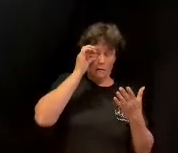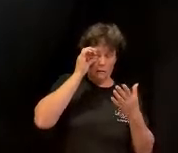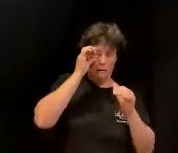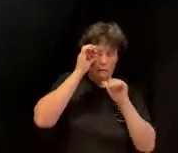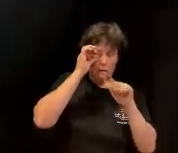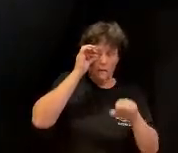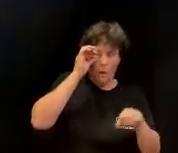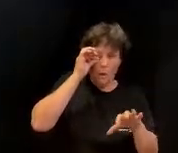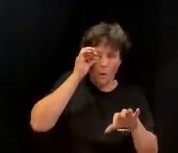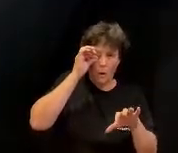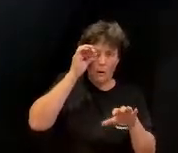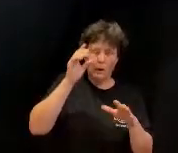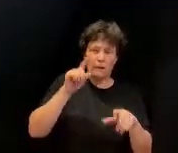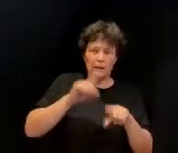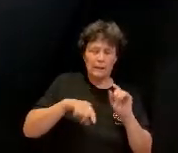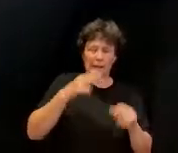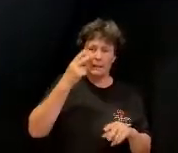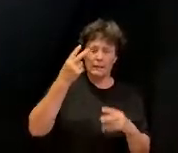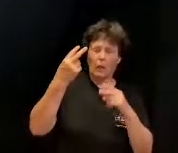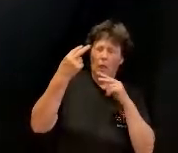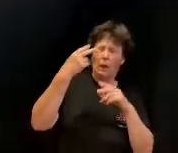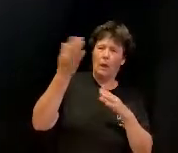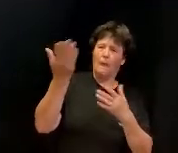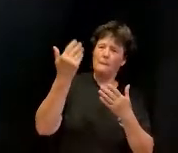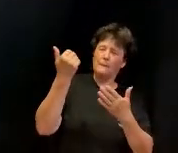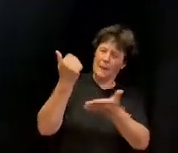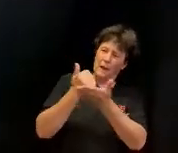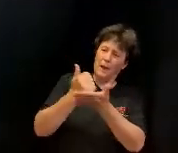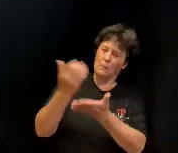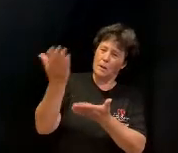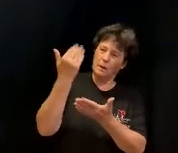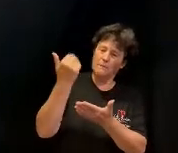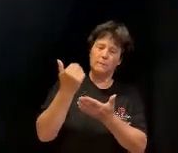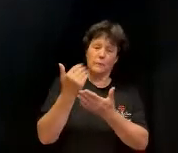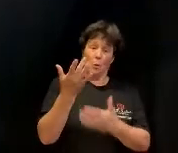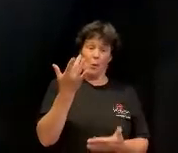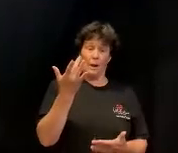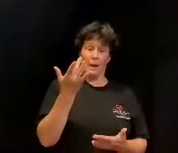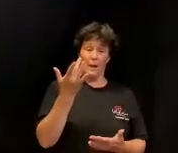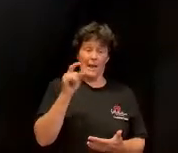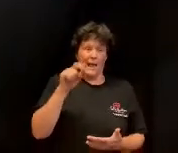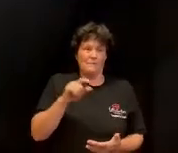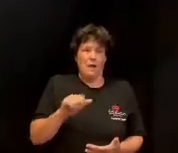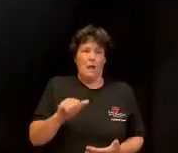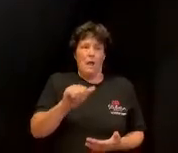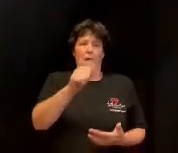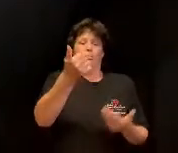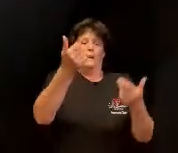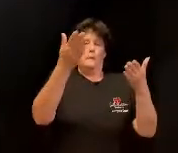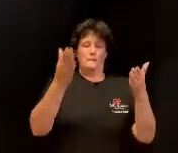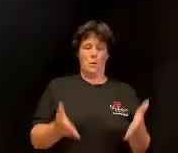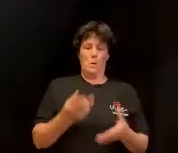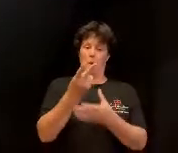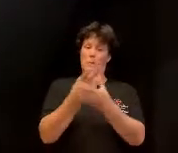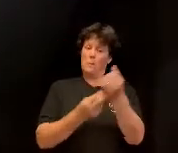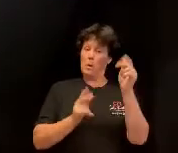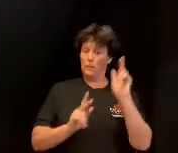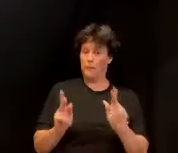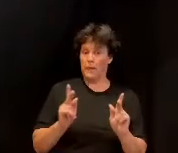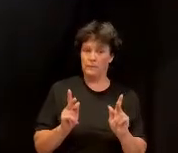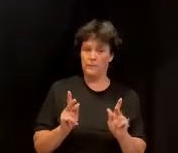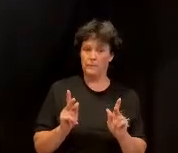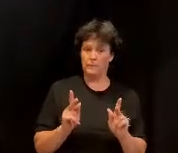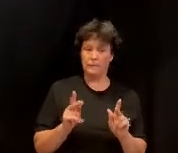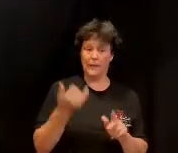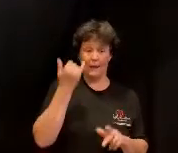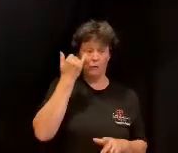Can you see it in there? It's true. Because why? It takes both people. If you had a